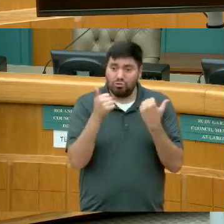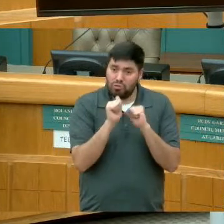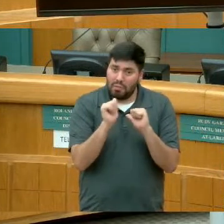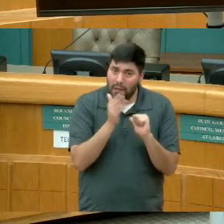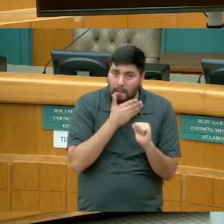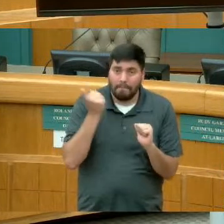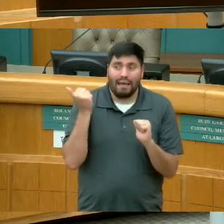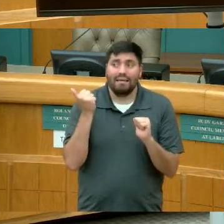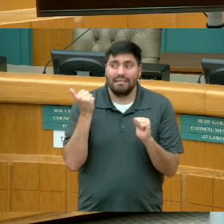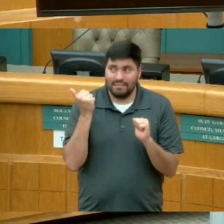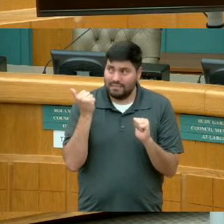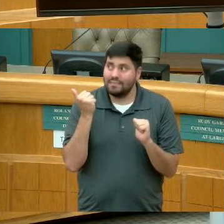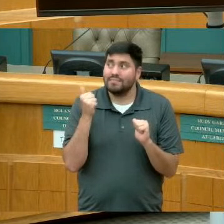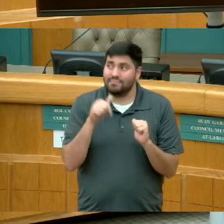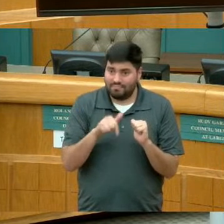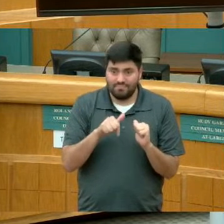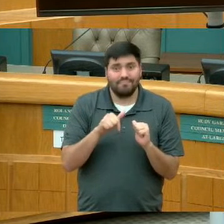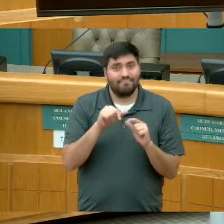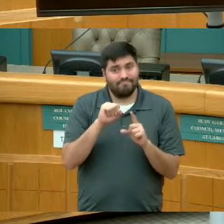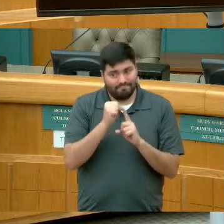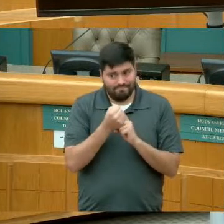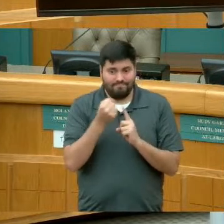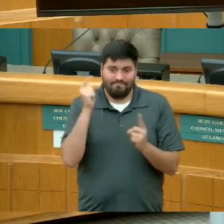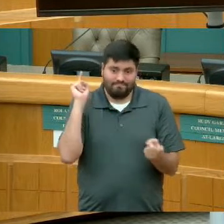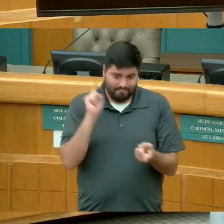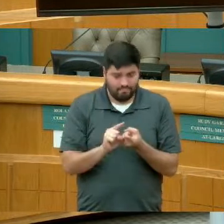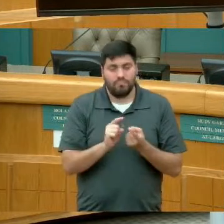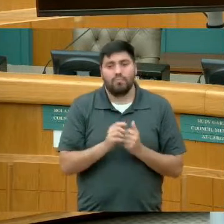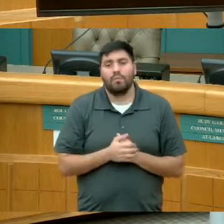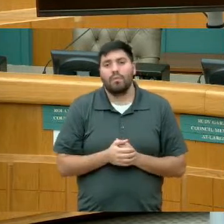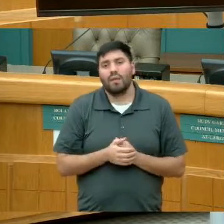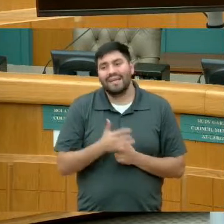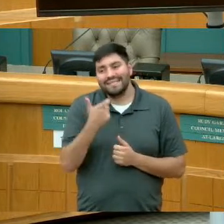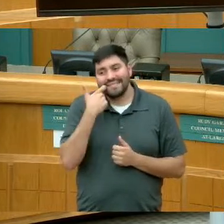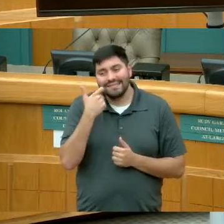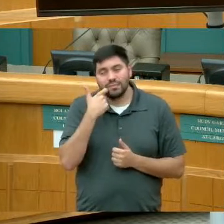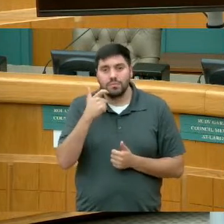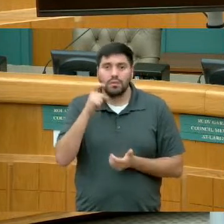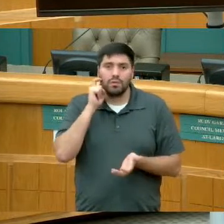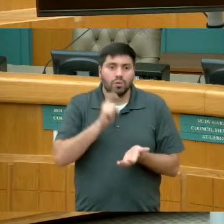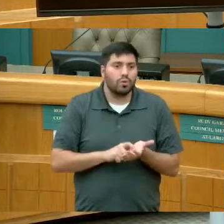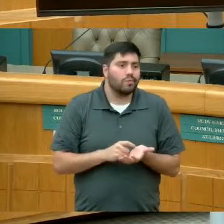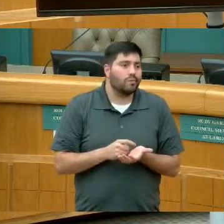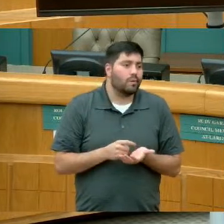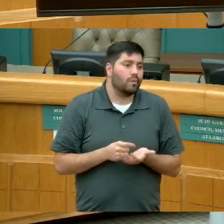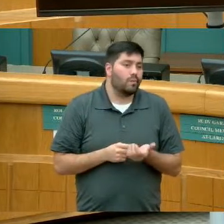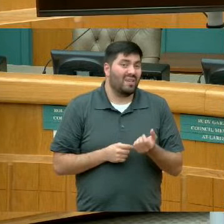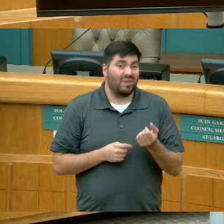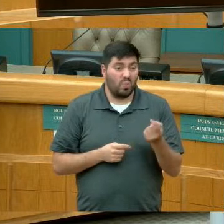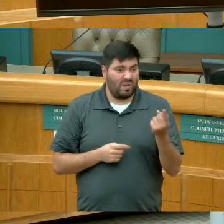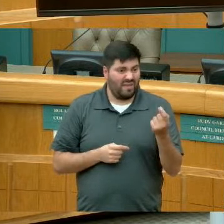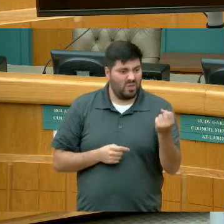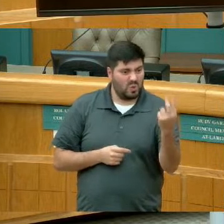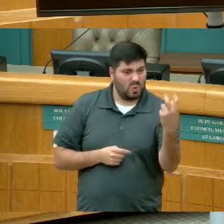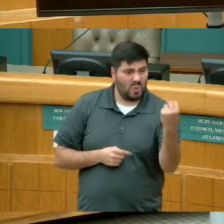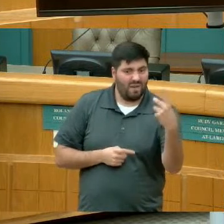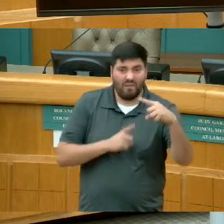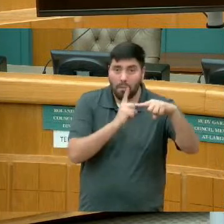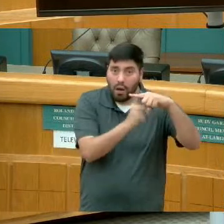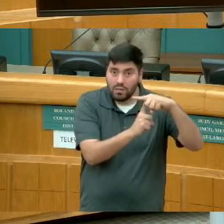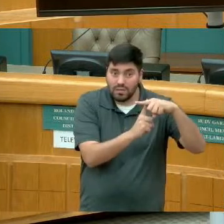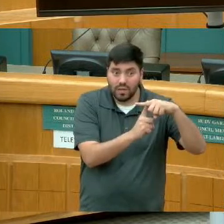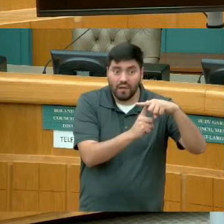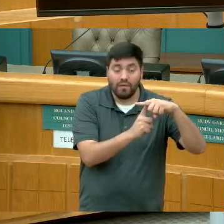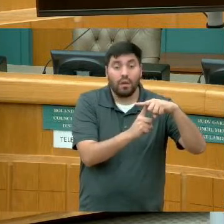best to keep cases down. Recently, I saw one that had like 12 positives that came